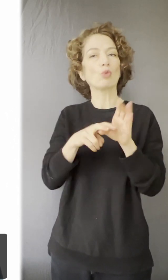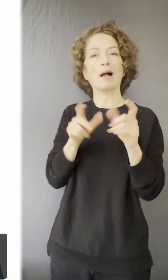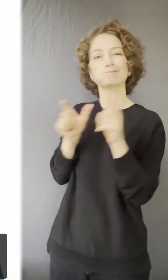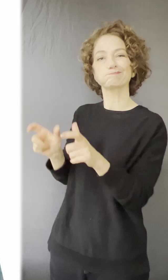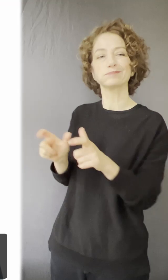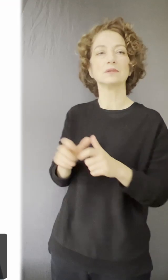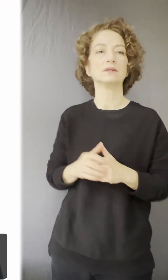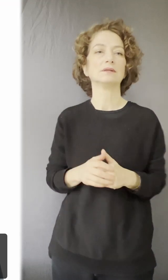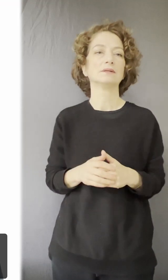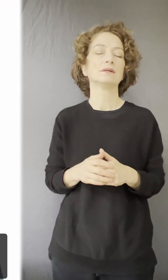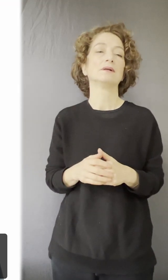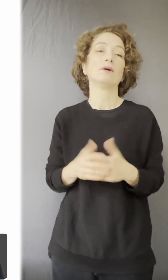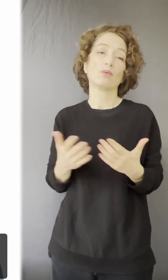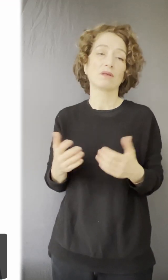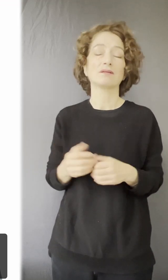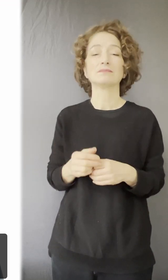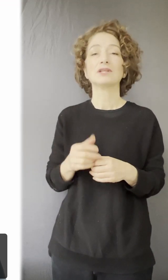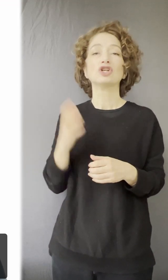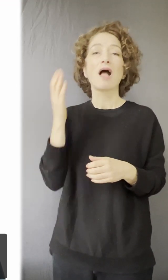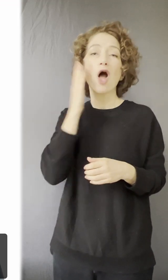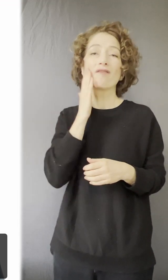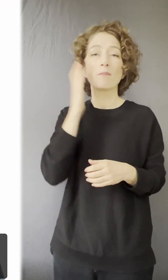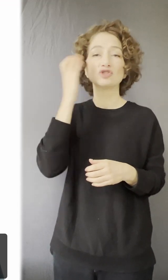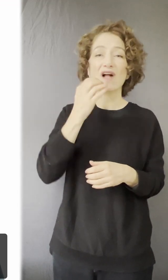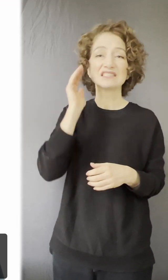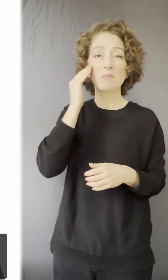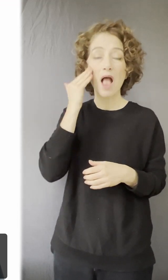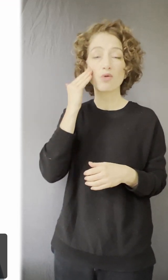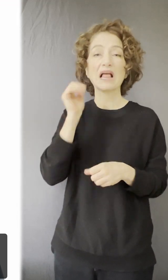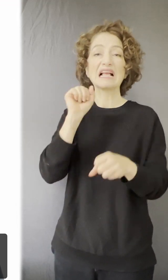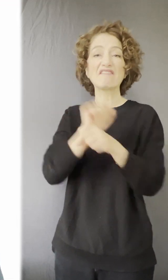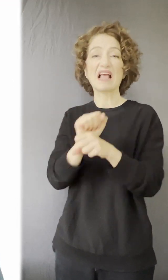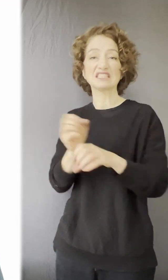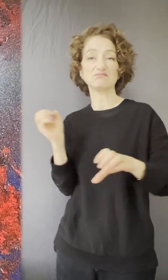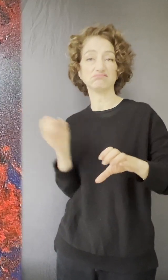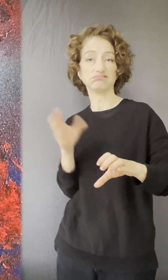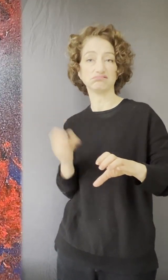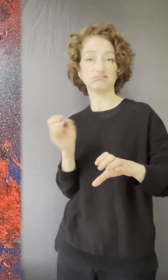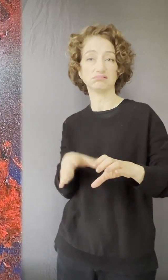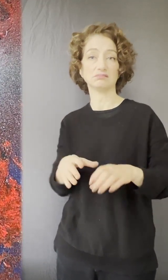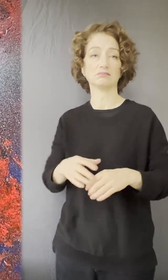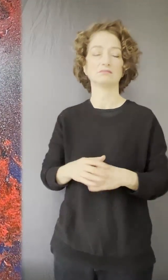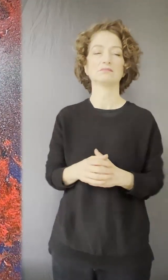mass incarceration of black and brown bodies.